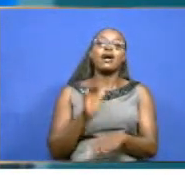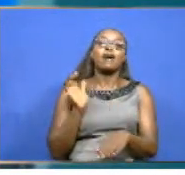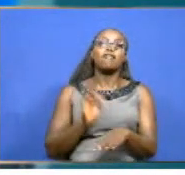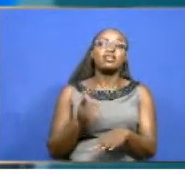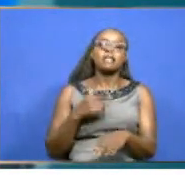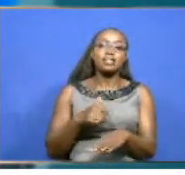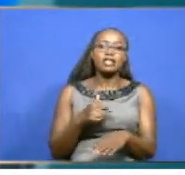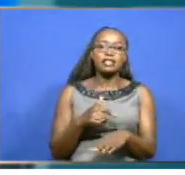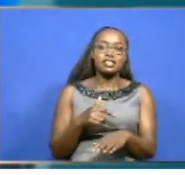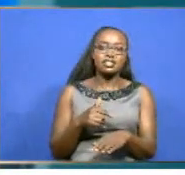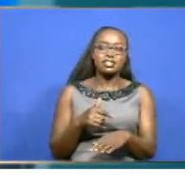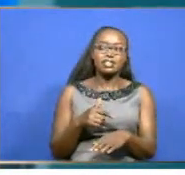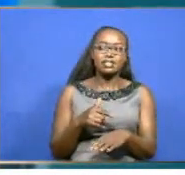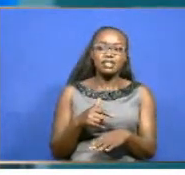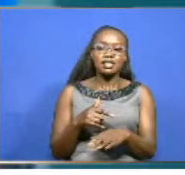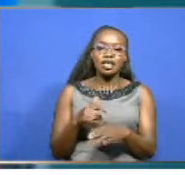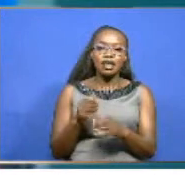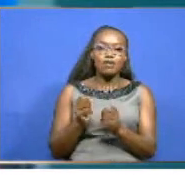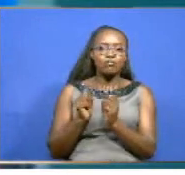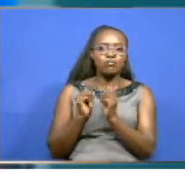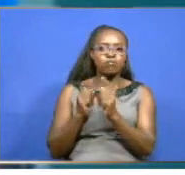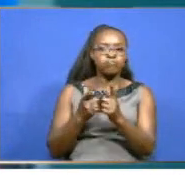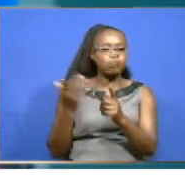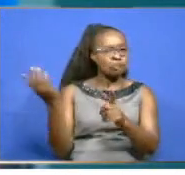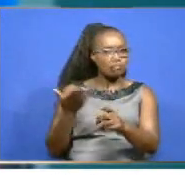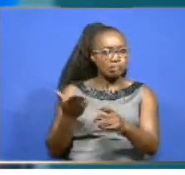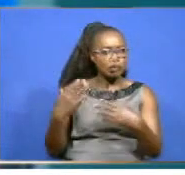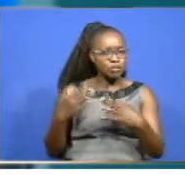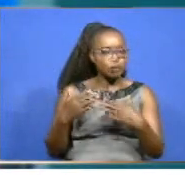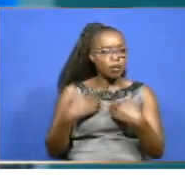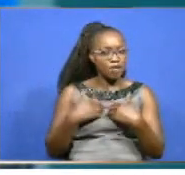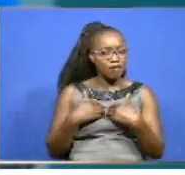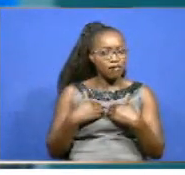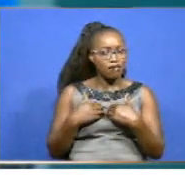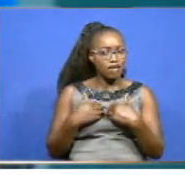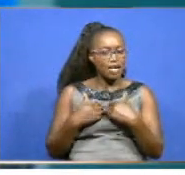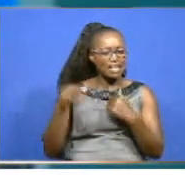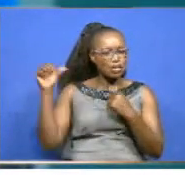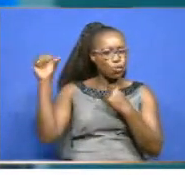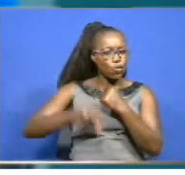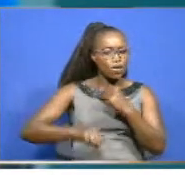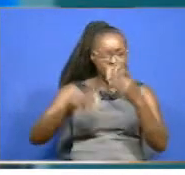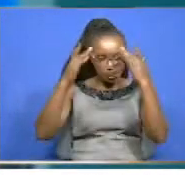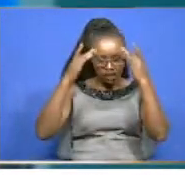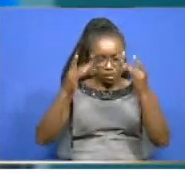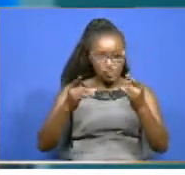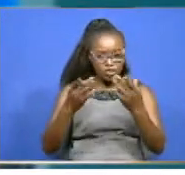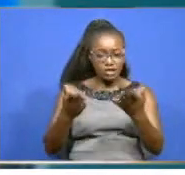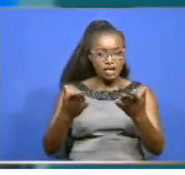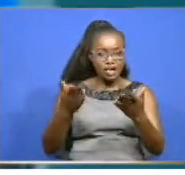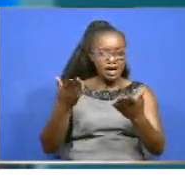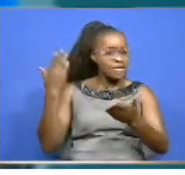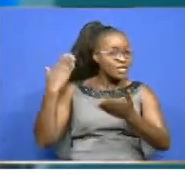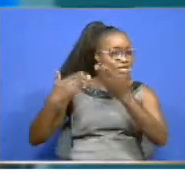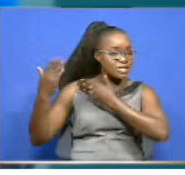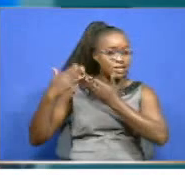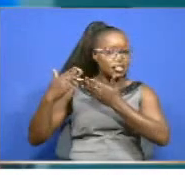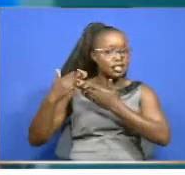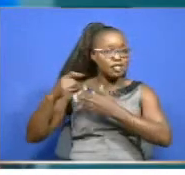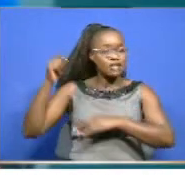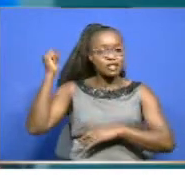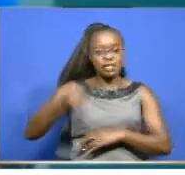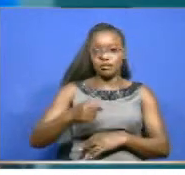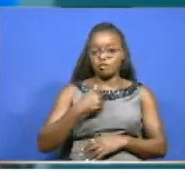Therefore, arming locals will be the worst decision that has been made. And history will judge me for, you know, for